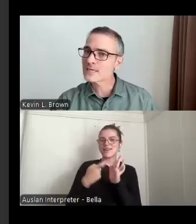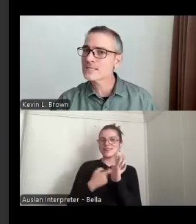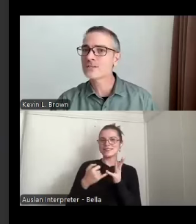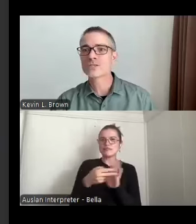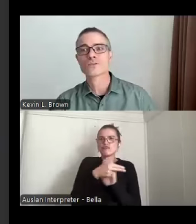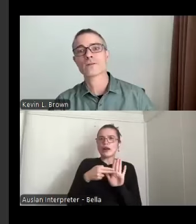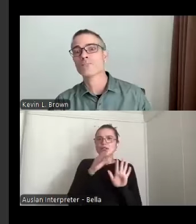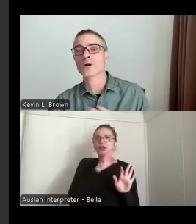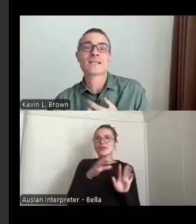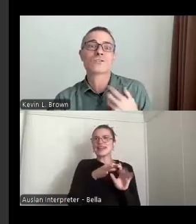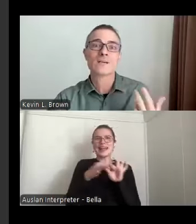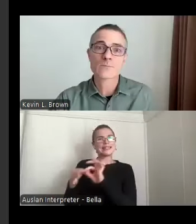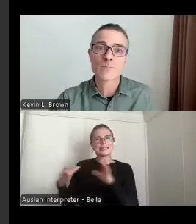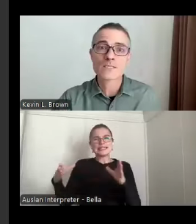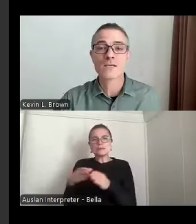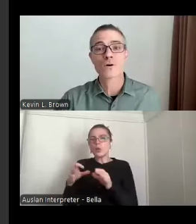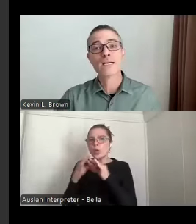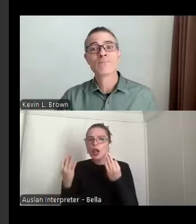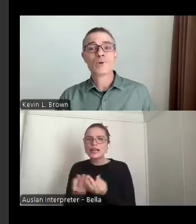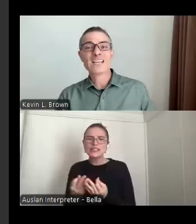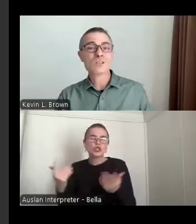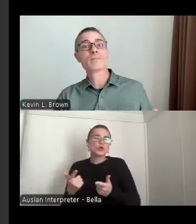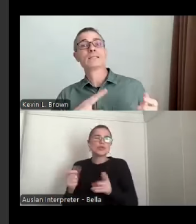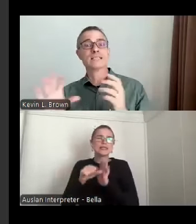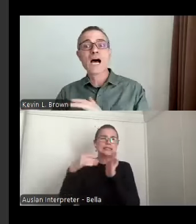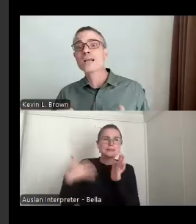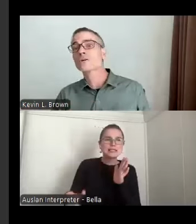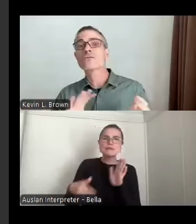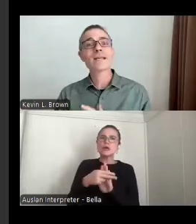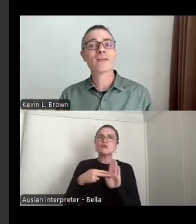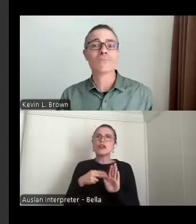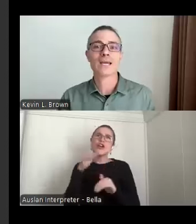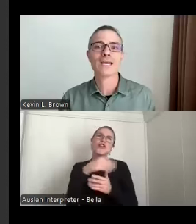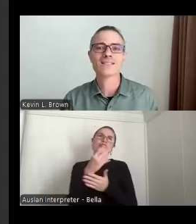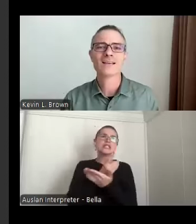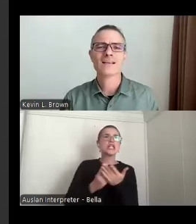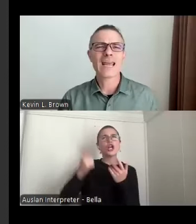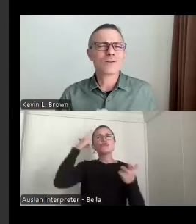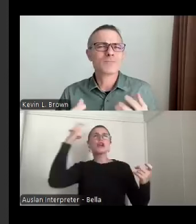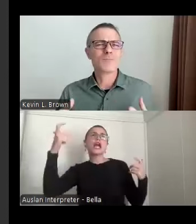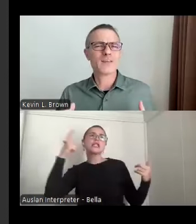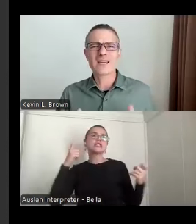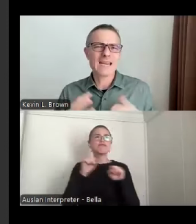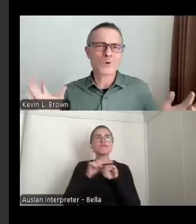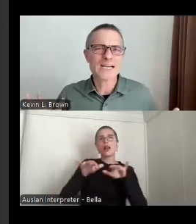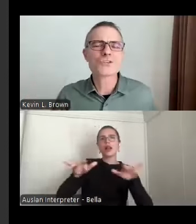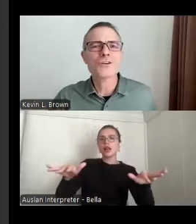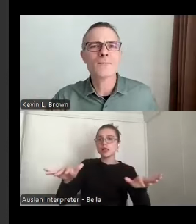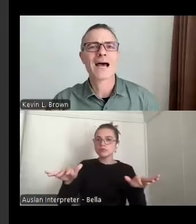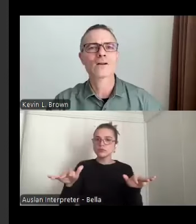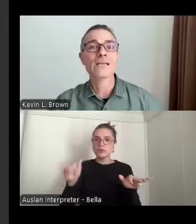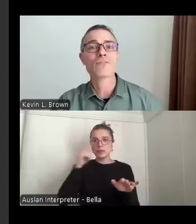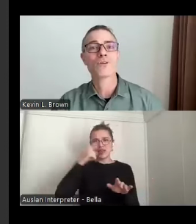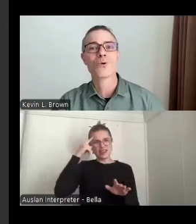small organizations, or that brand is too expensive, or brand is all about design or creative campaigns. And some people think, hey, brand